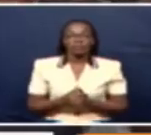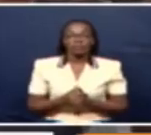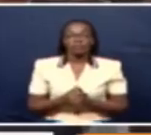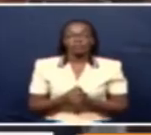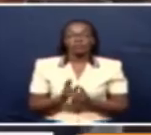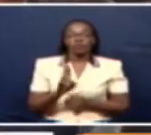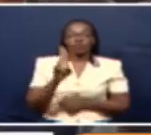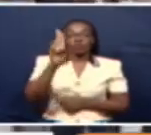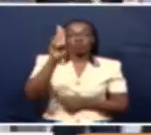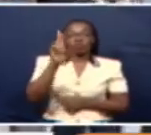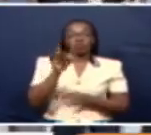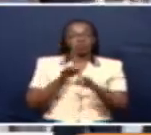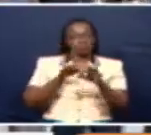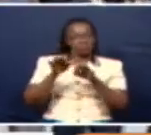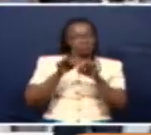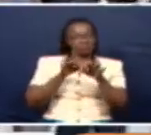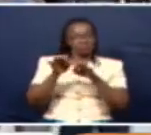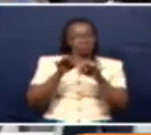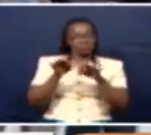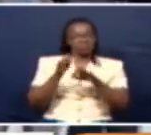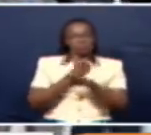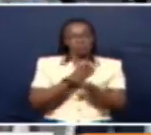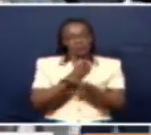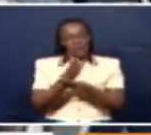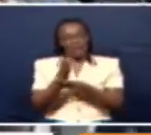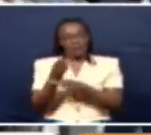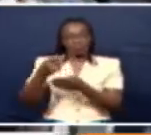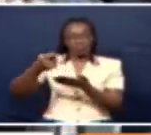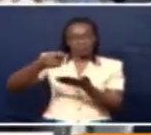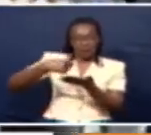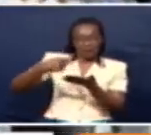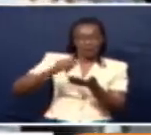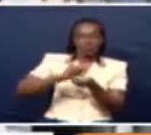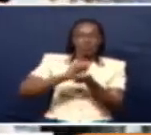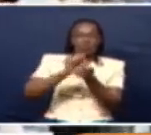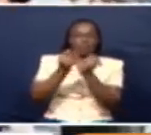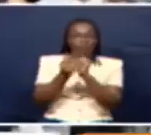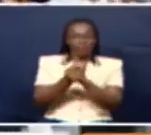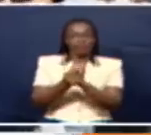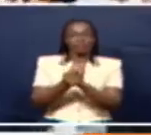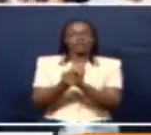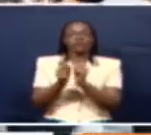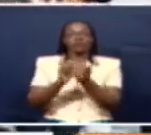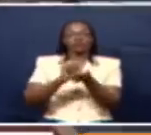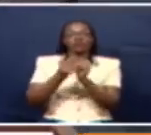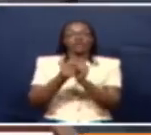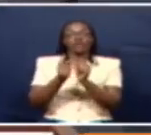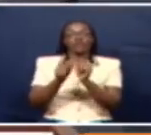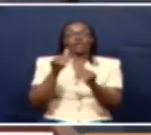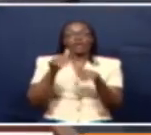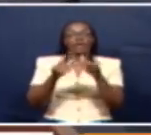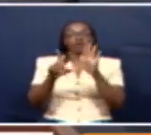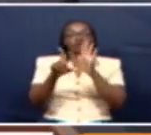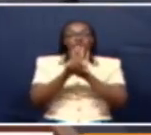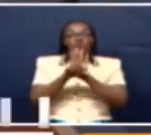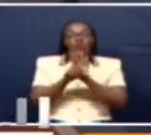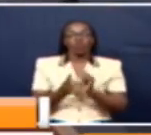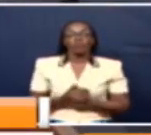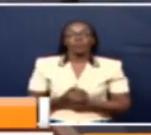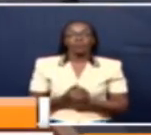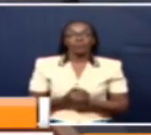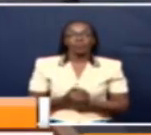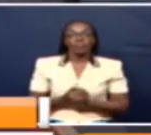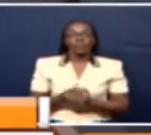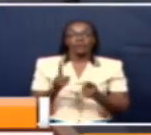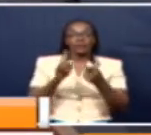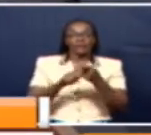Kenyatta explaining his delay in putting pen to paper on the amendments passed to effect electoral law changes. But when the